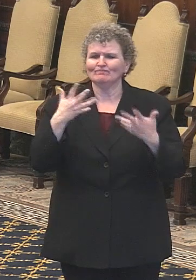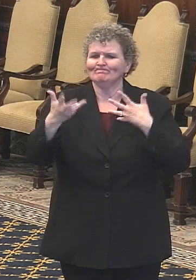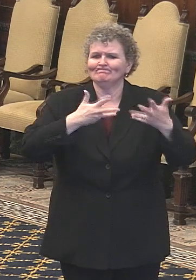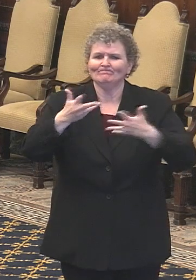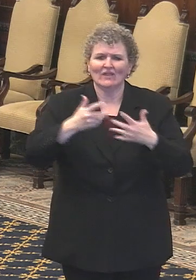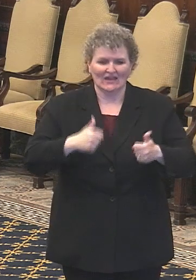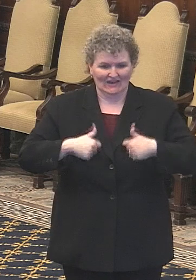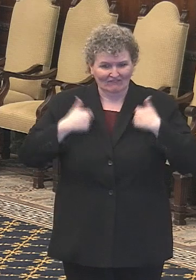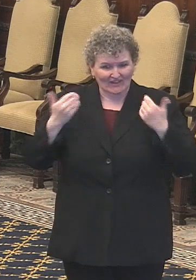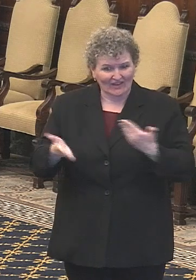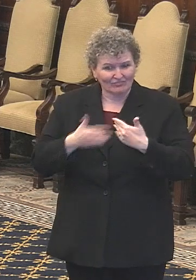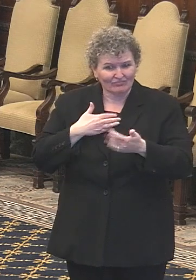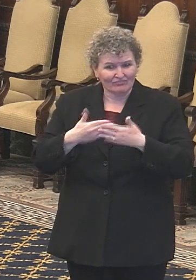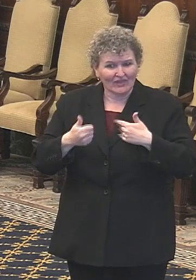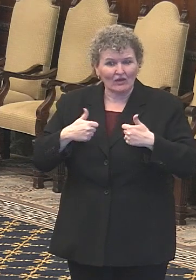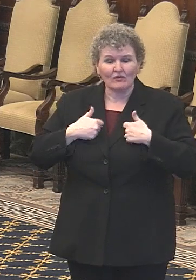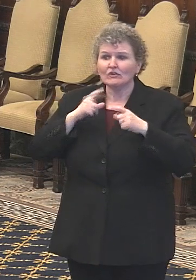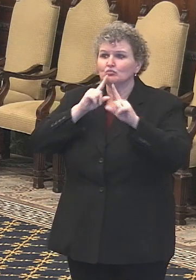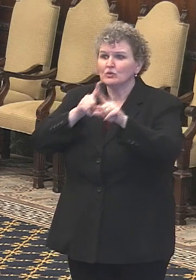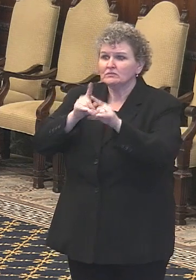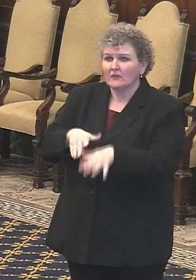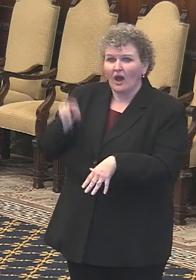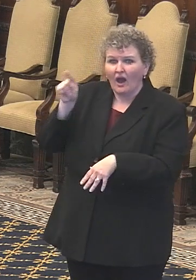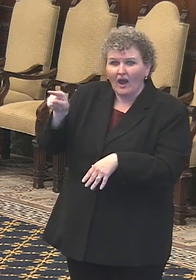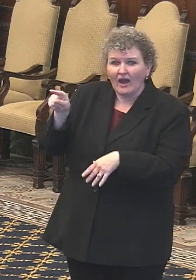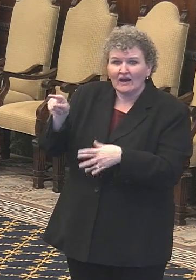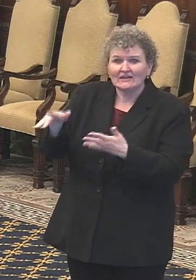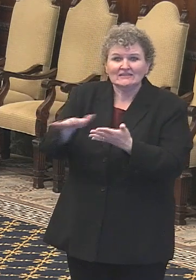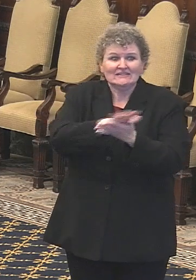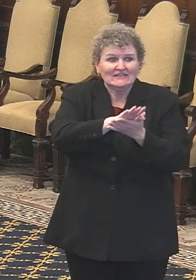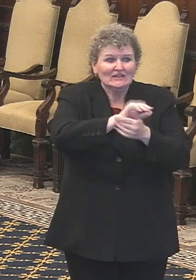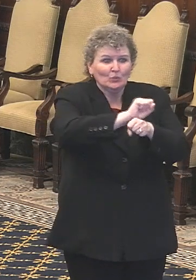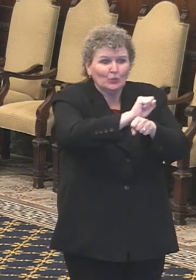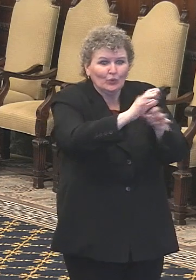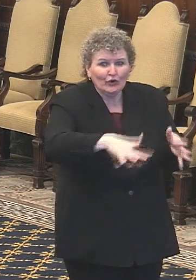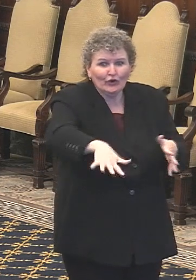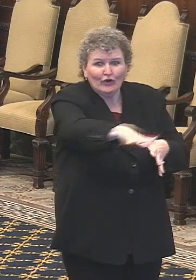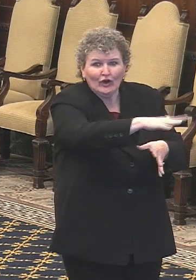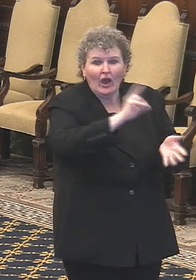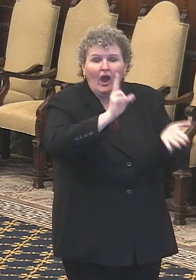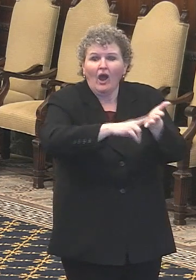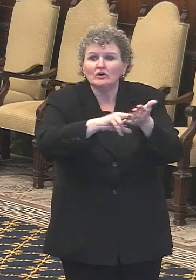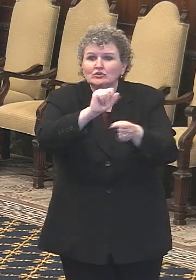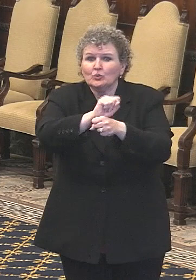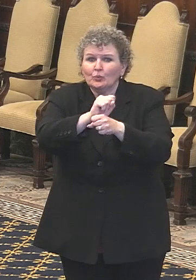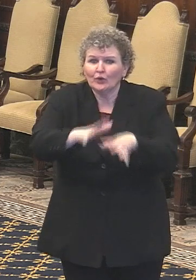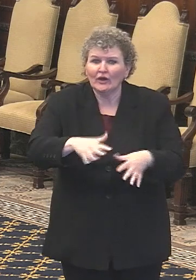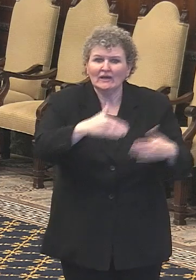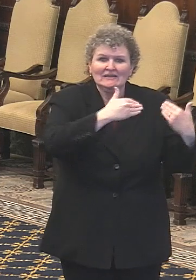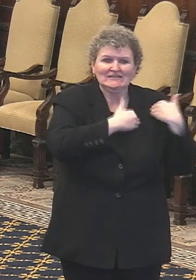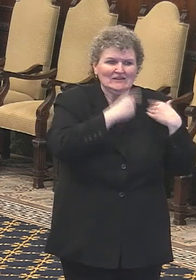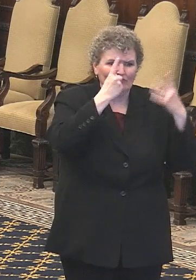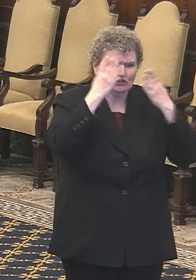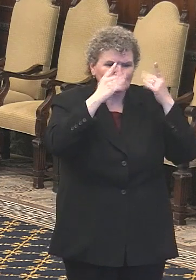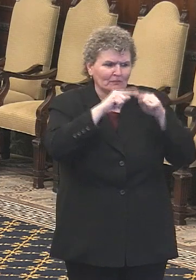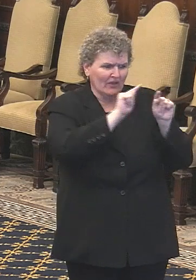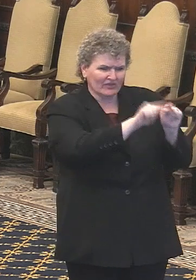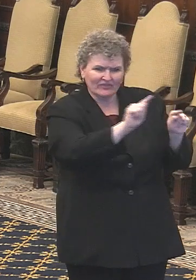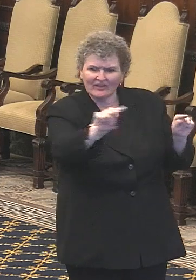you so much. Okay. All right. Thank you, Gray. Perla Lara of Impacto is up next.